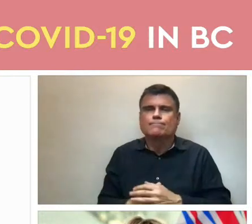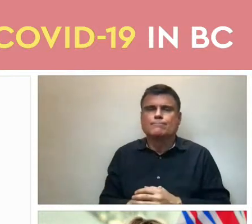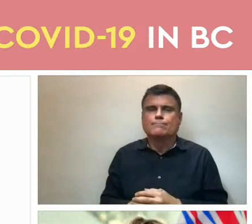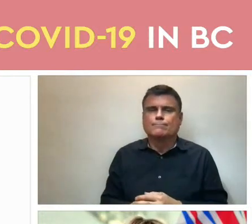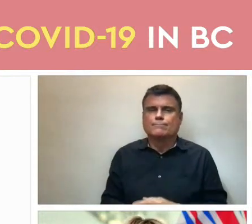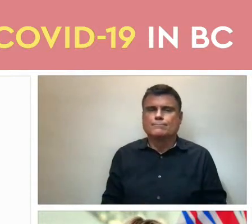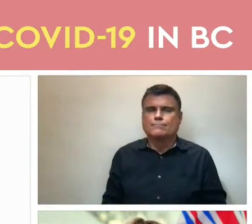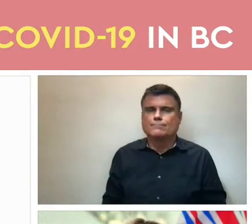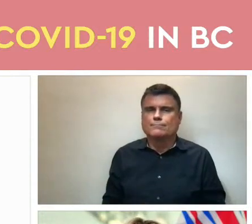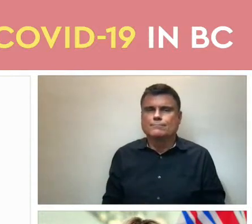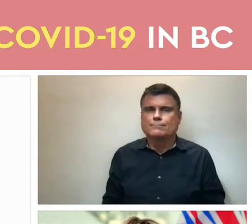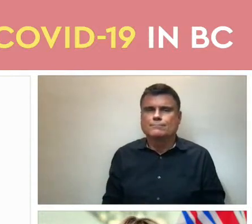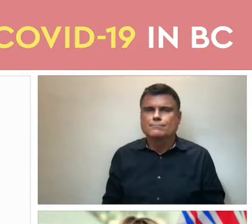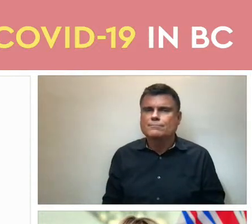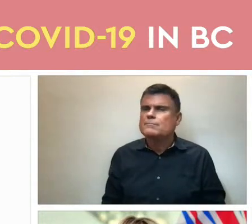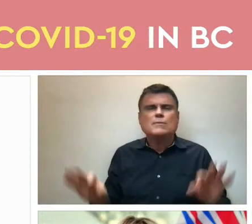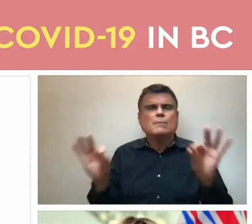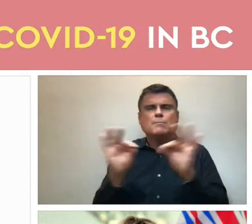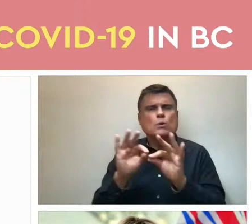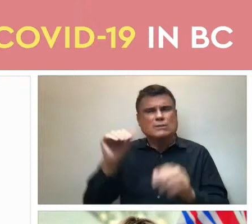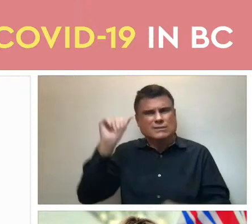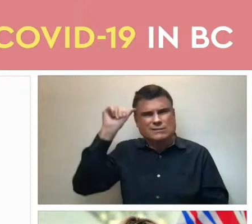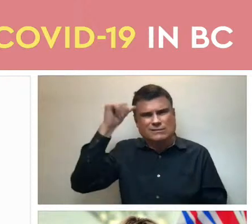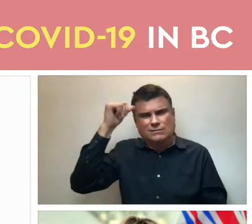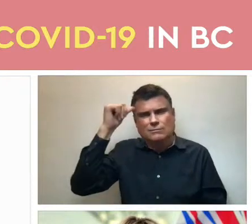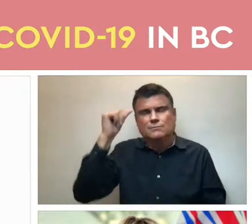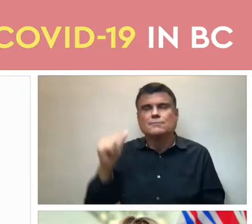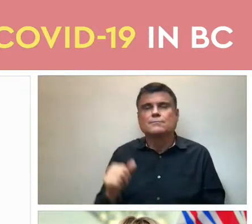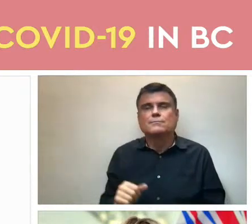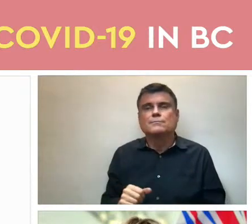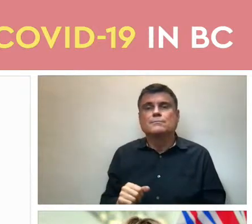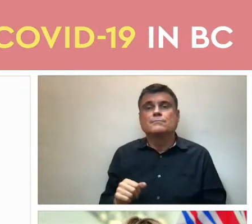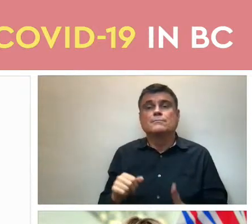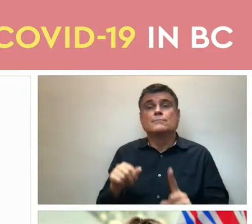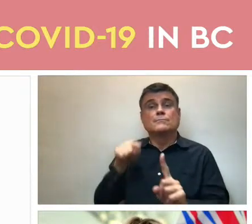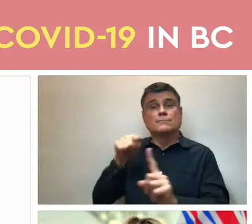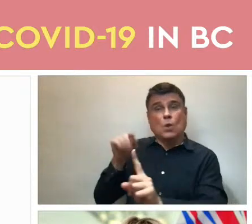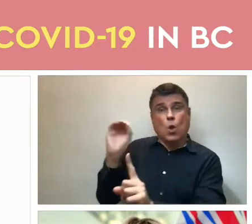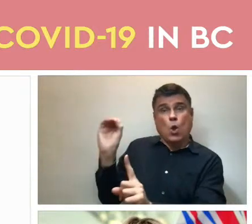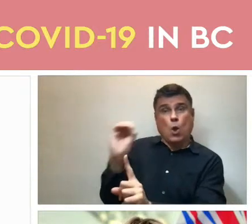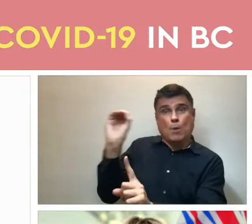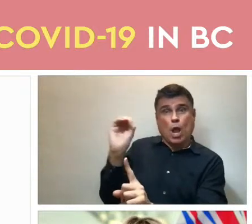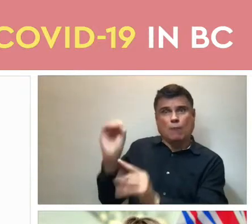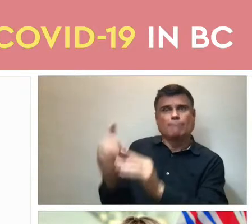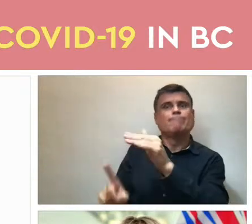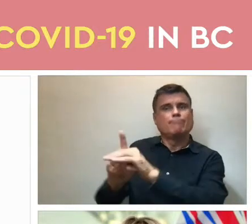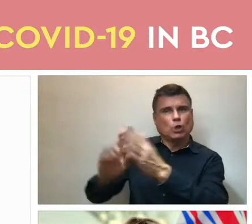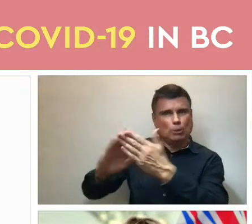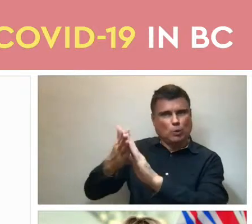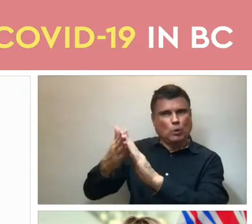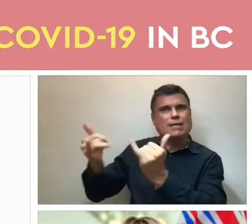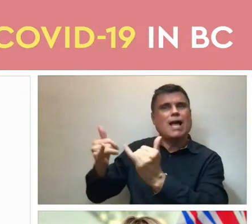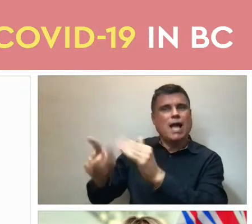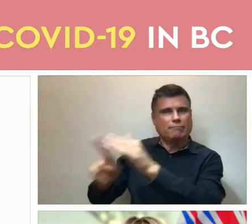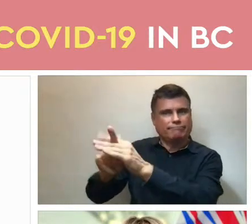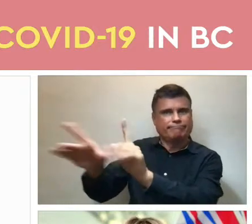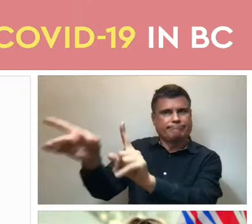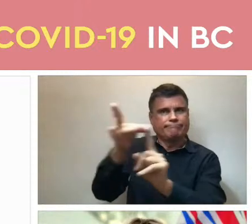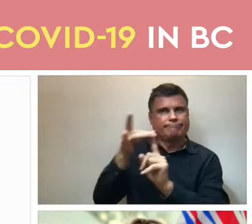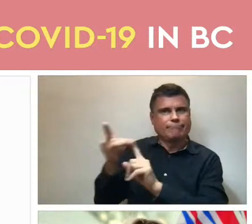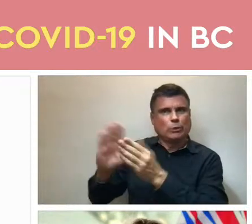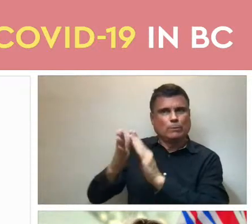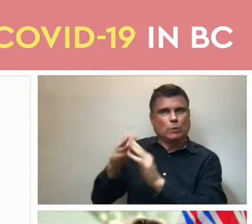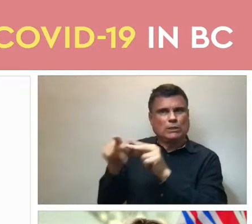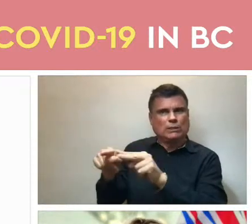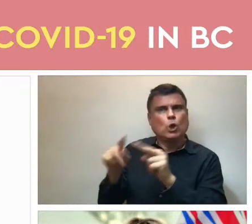is important to know that we have transmission in the community now, and that we are learning more and more from the global community about